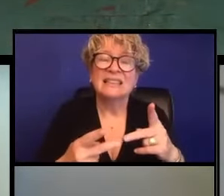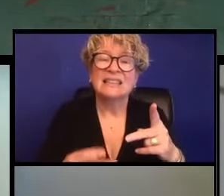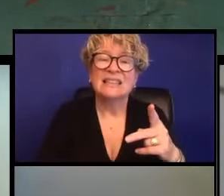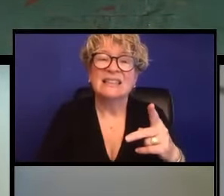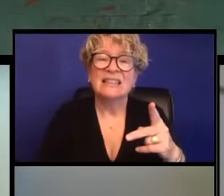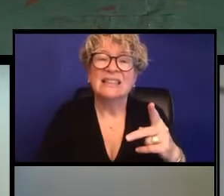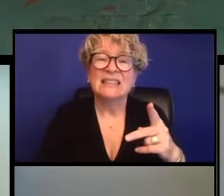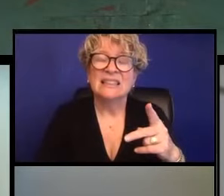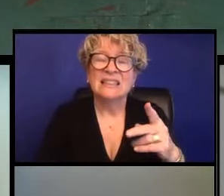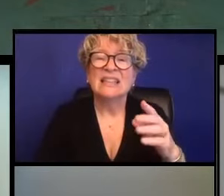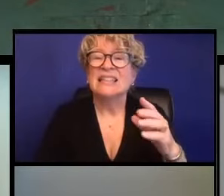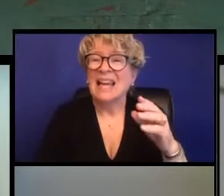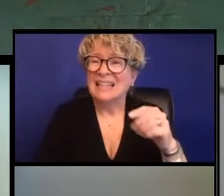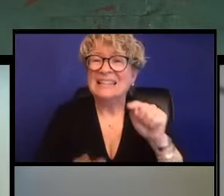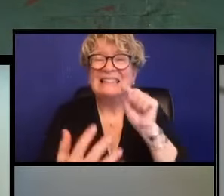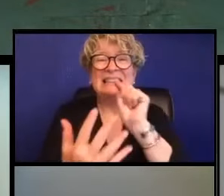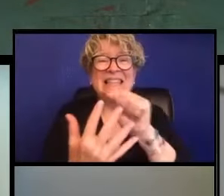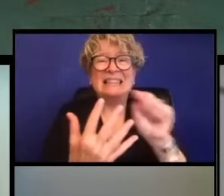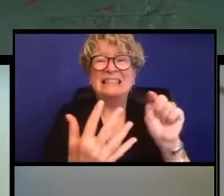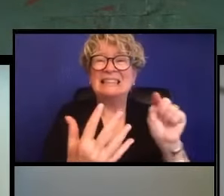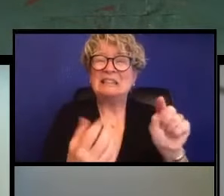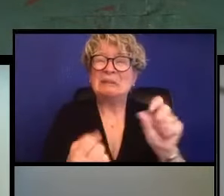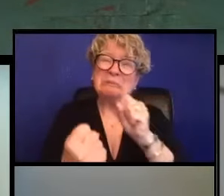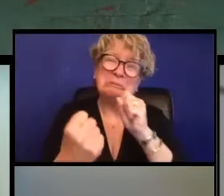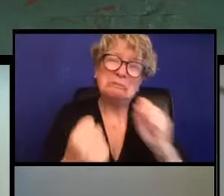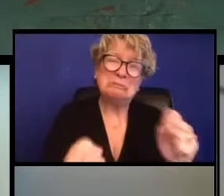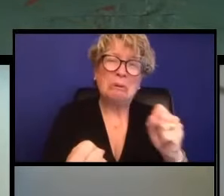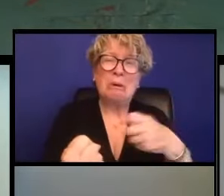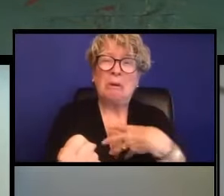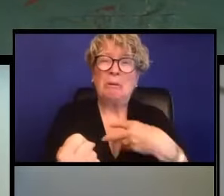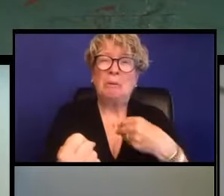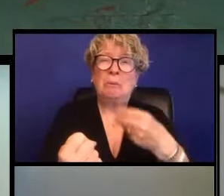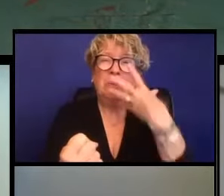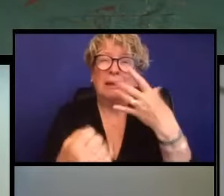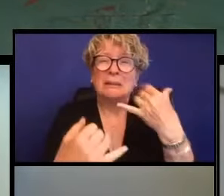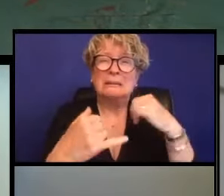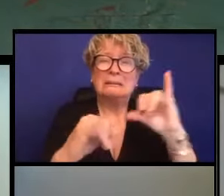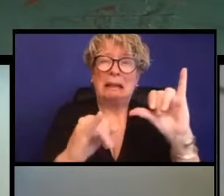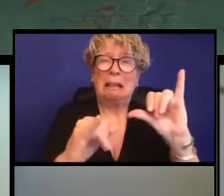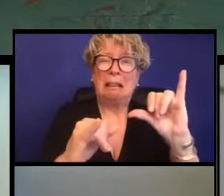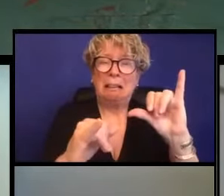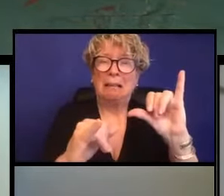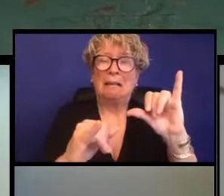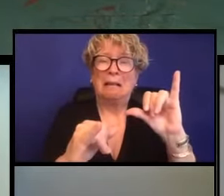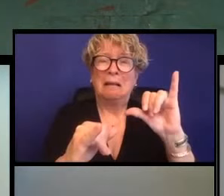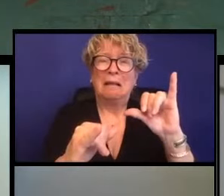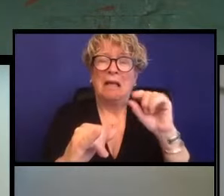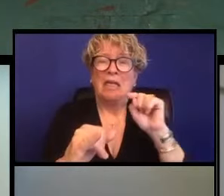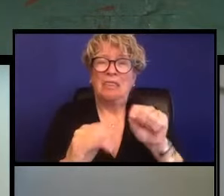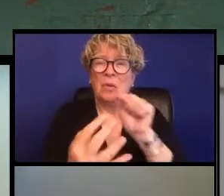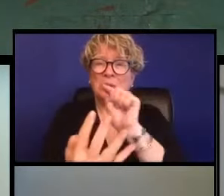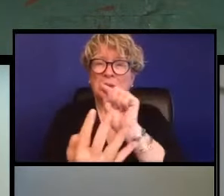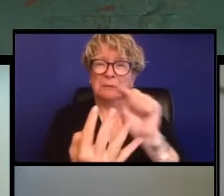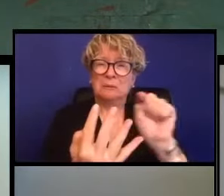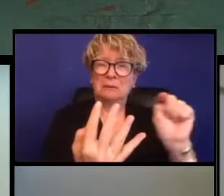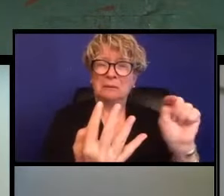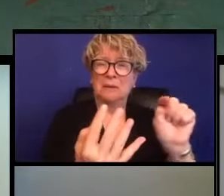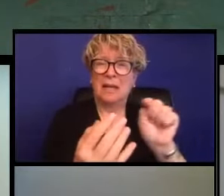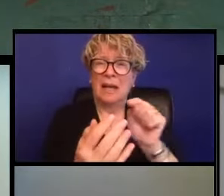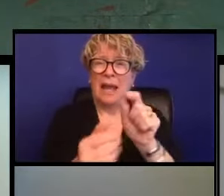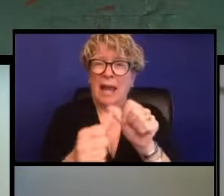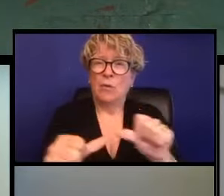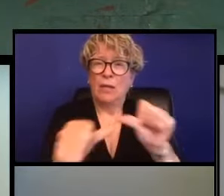achingly white, and those spaces still feel that it still feels like there